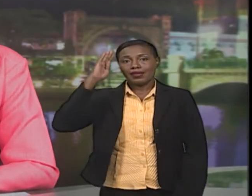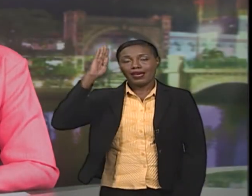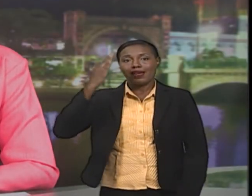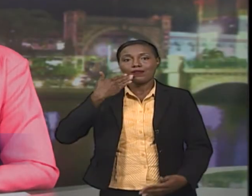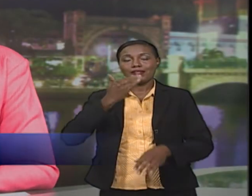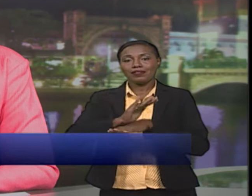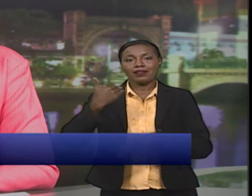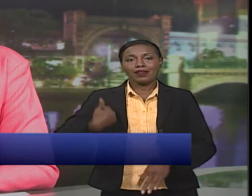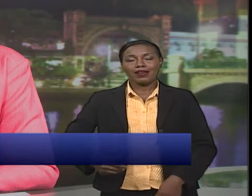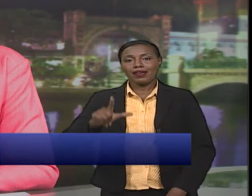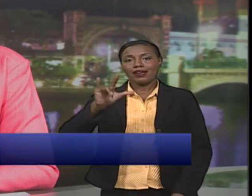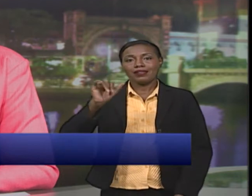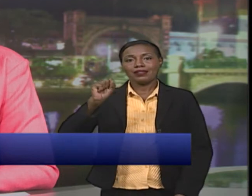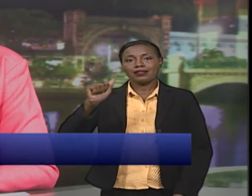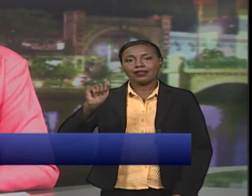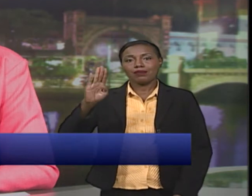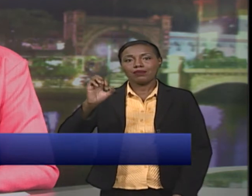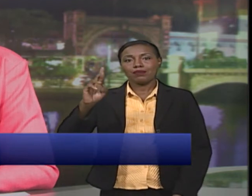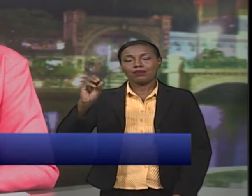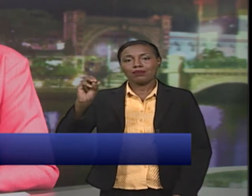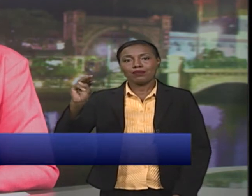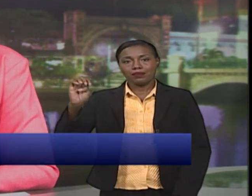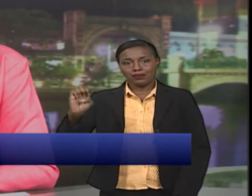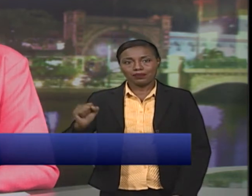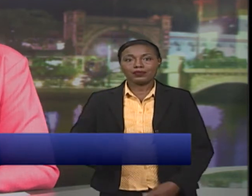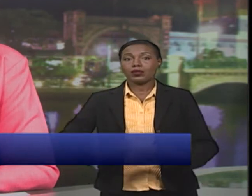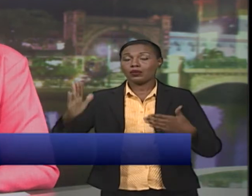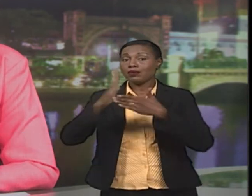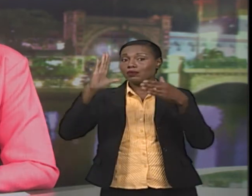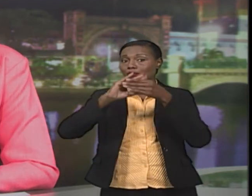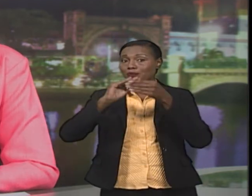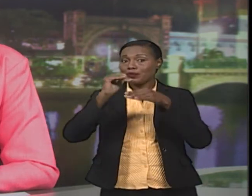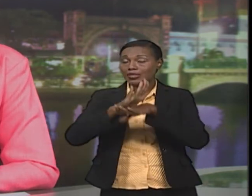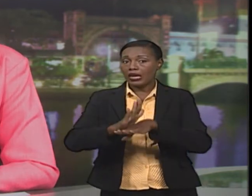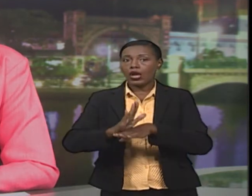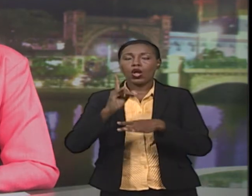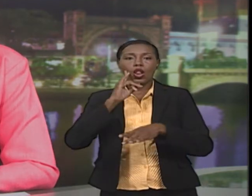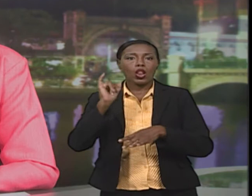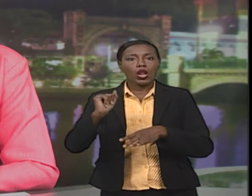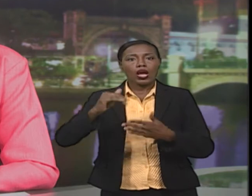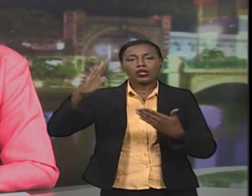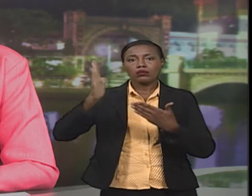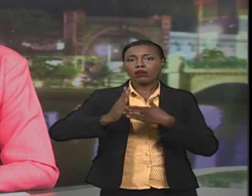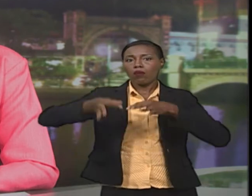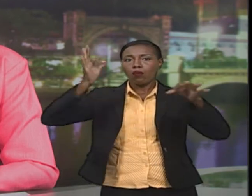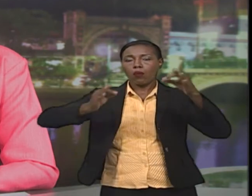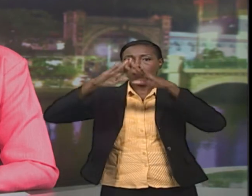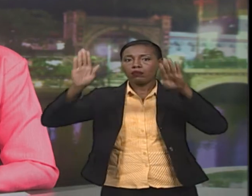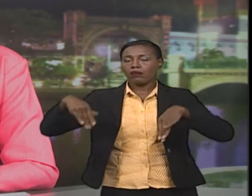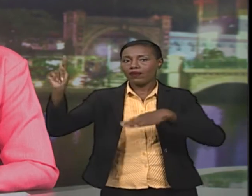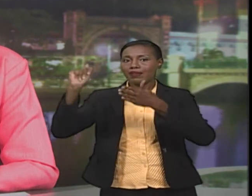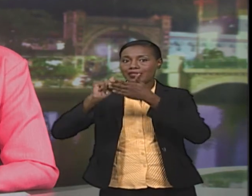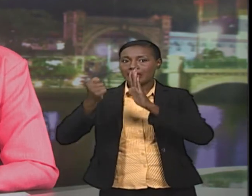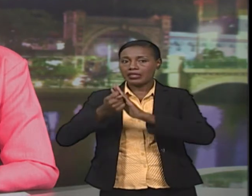Good evening, I'm Lisa Broom with the CBC Evening News. In our top story tonight, it appears that the Supreme Court building in Bridgetown will